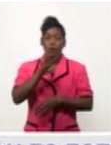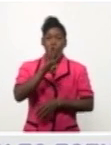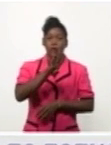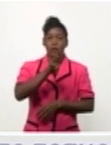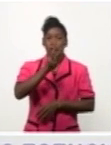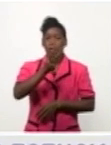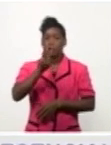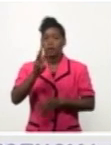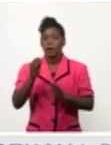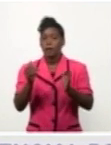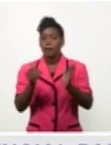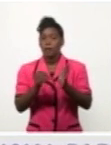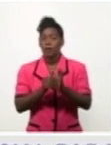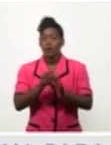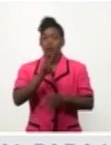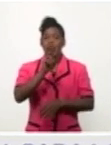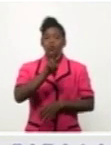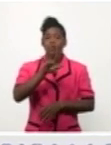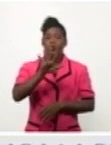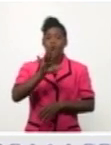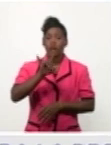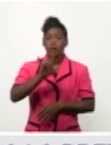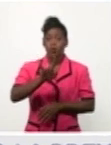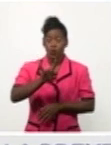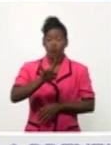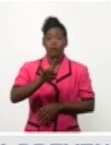500,000 fatalities.